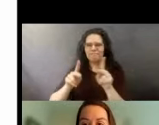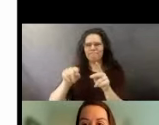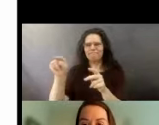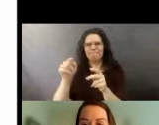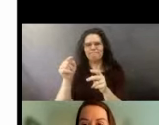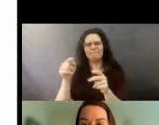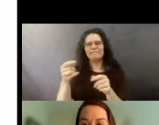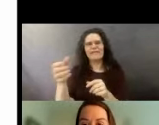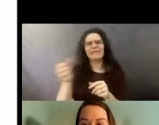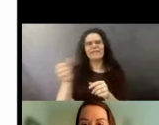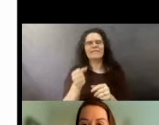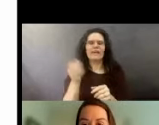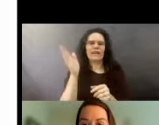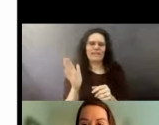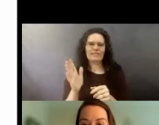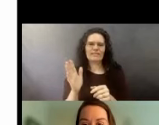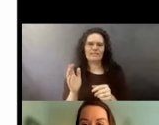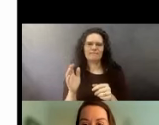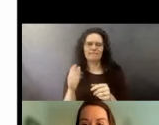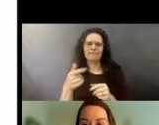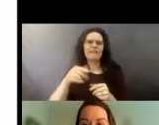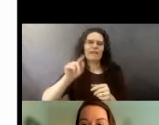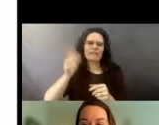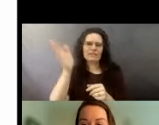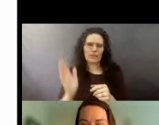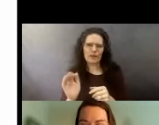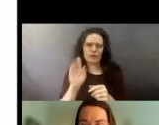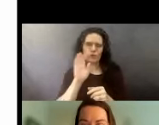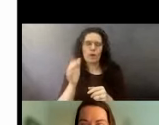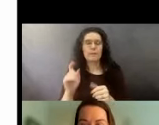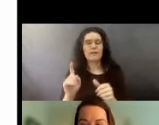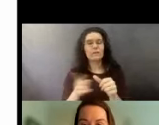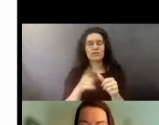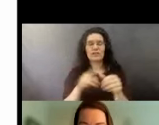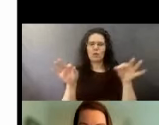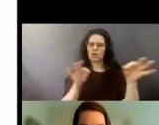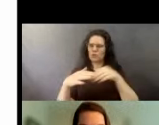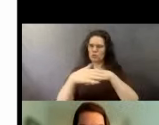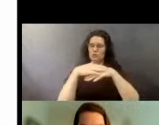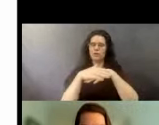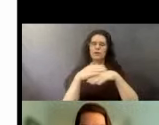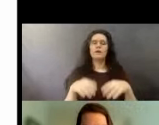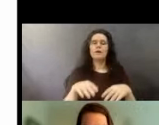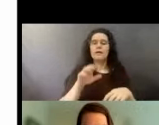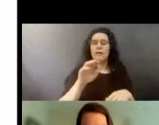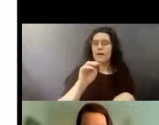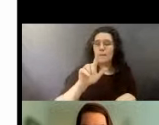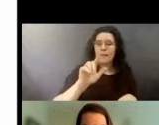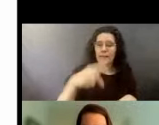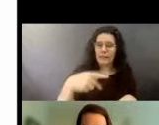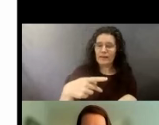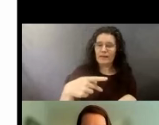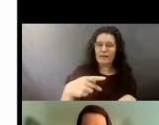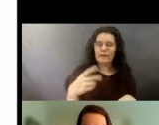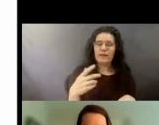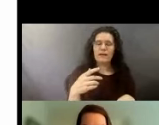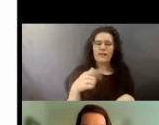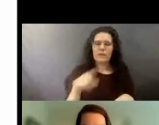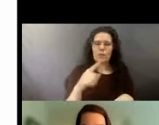level setting. Before I do, I'd like to note that the National Center for Medical Legal Partnership has a health